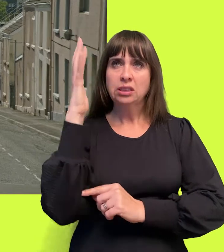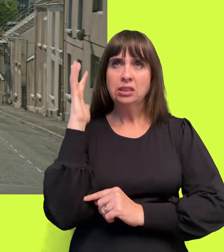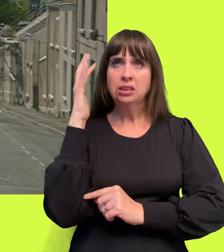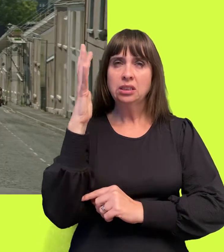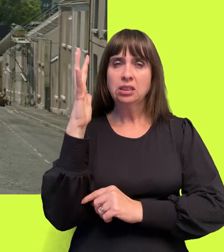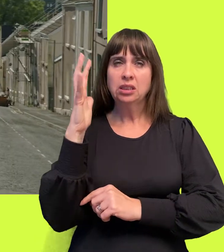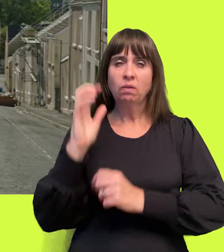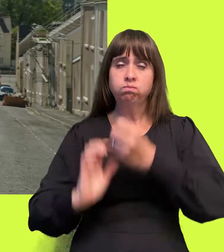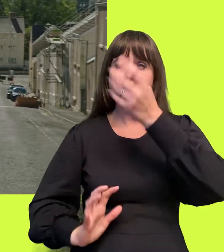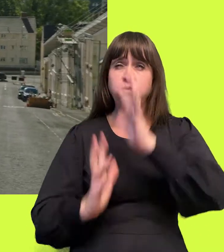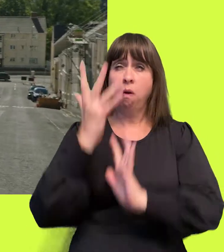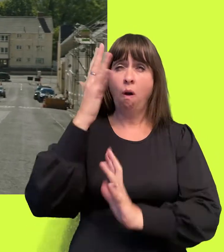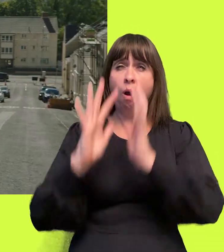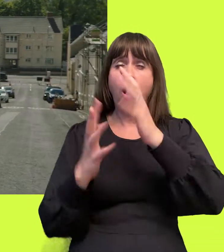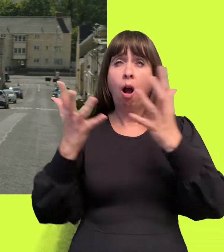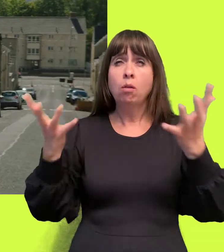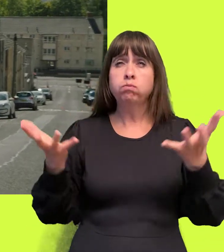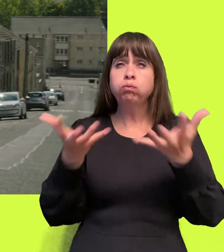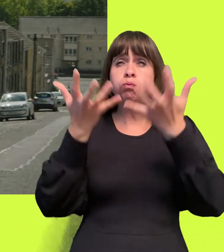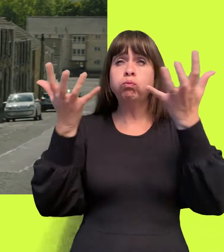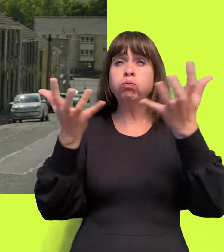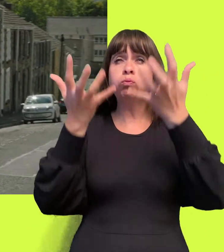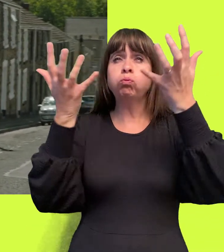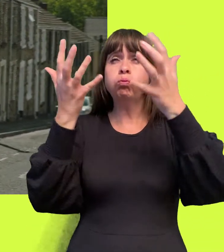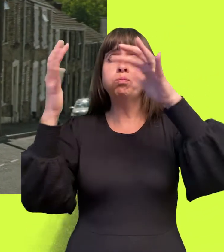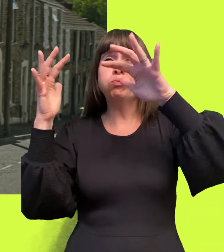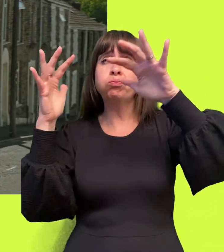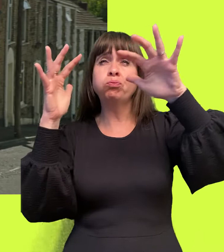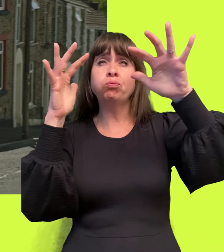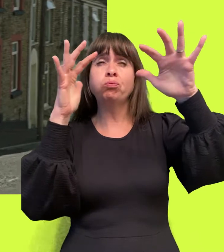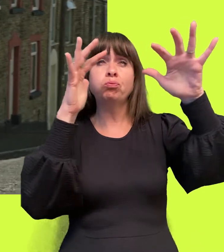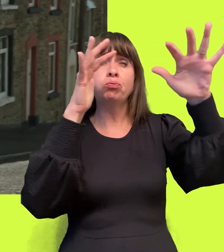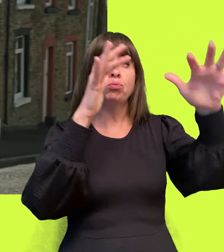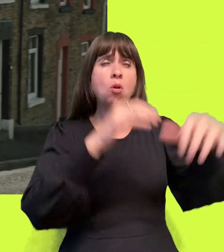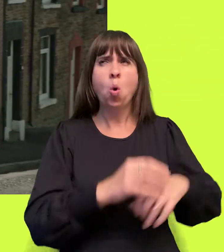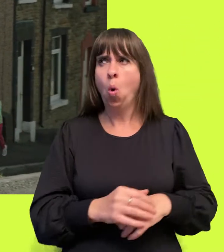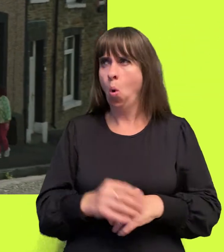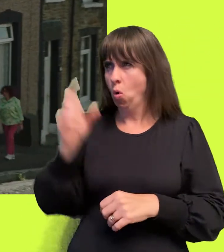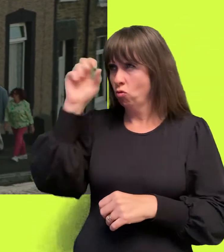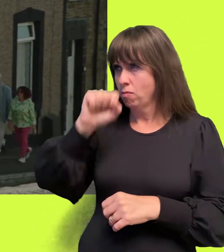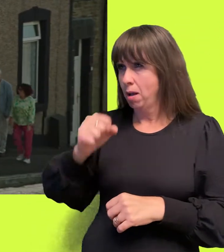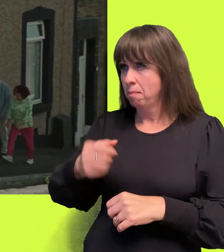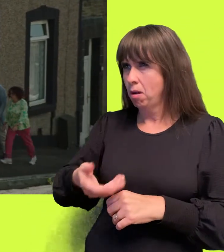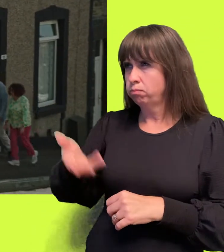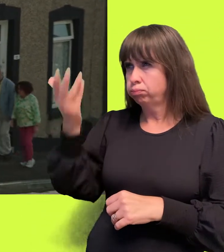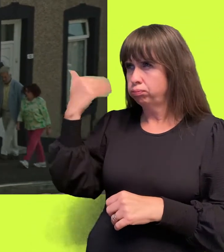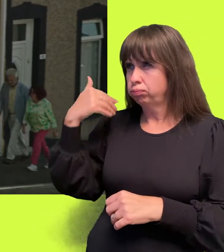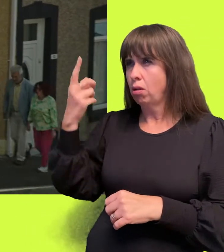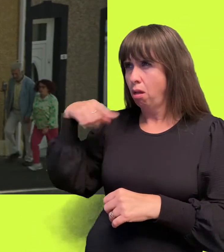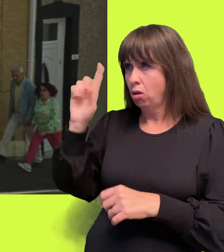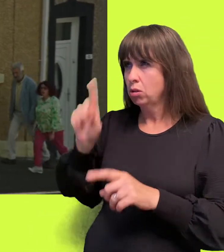so strong, and the wind was blowing the smoke, that they just indoors. Yeah, that was the same the year before. I know, it was really bad. It